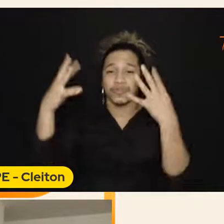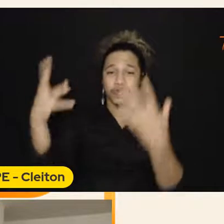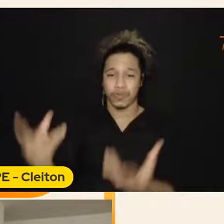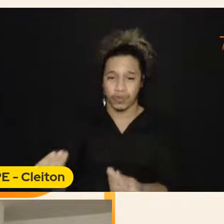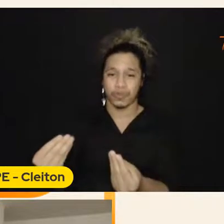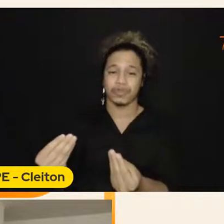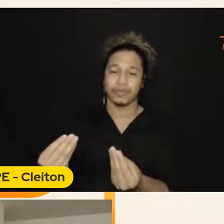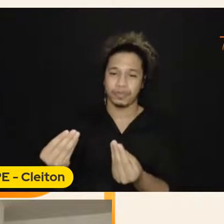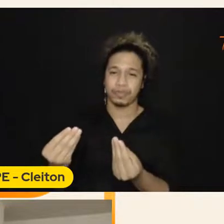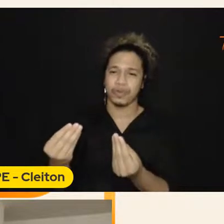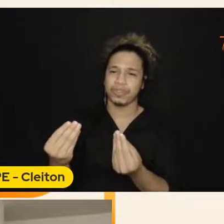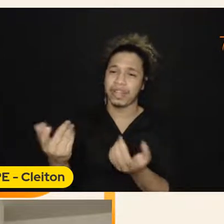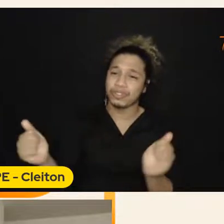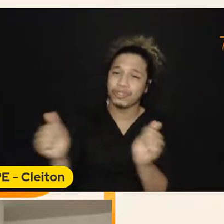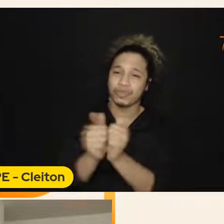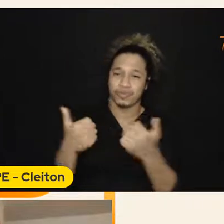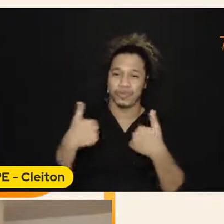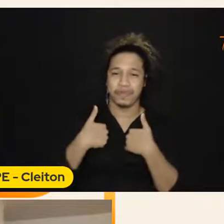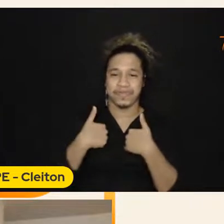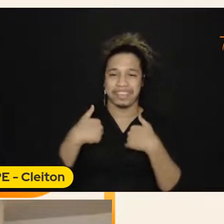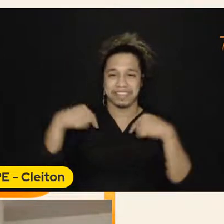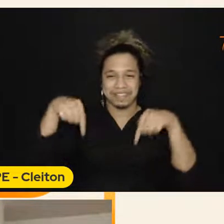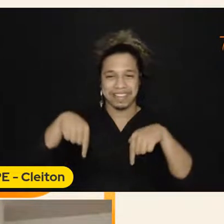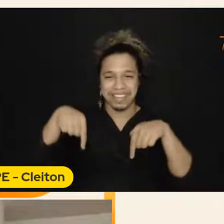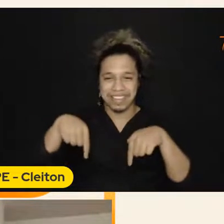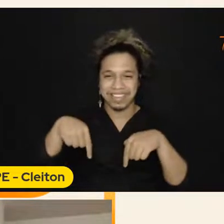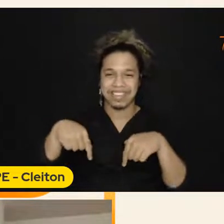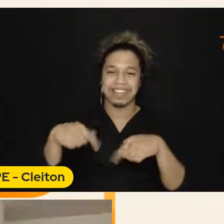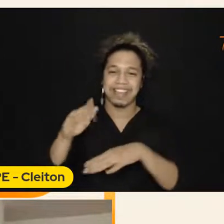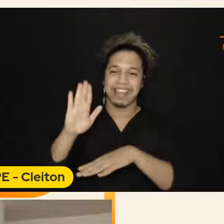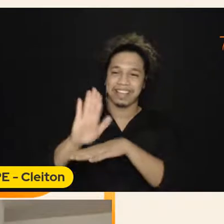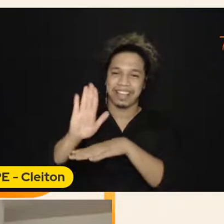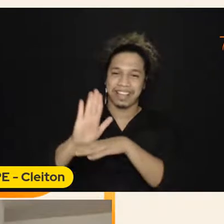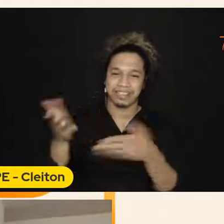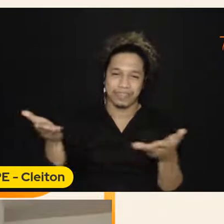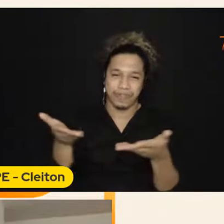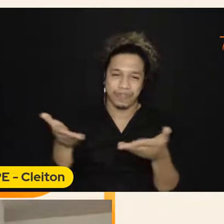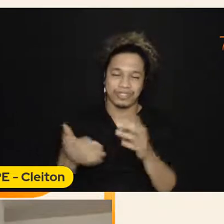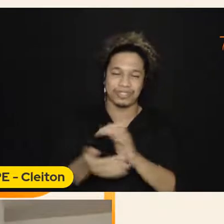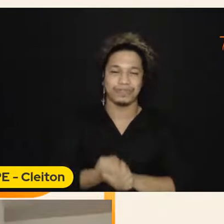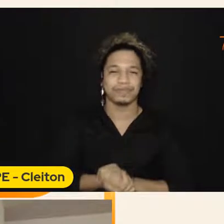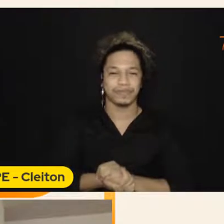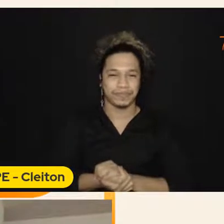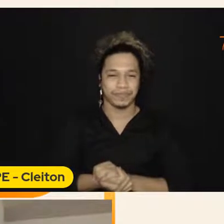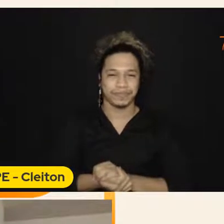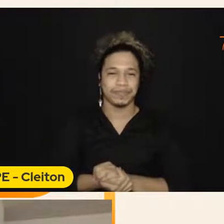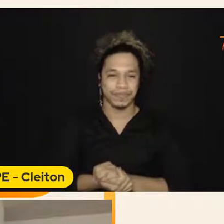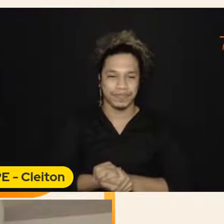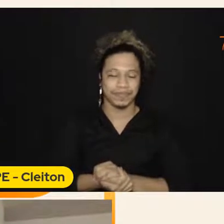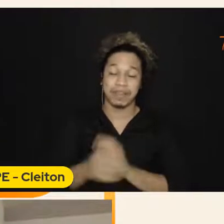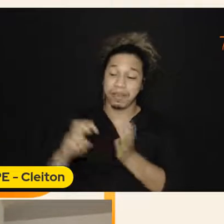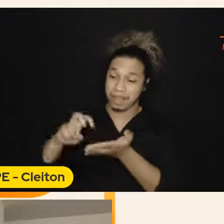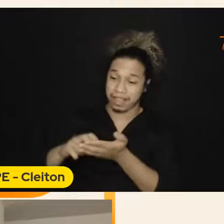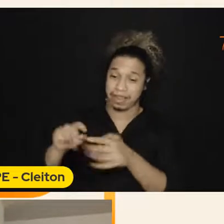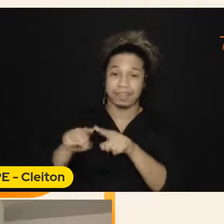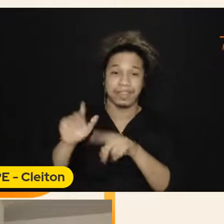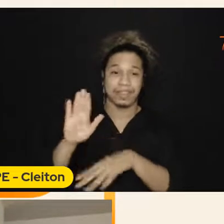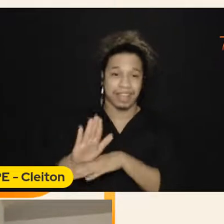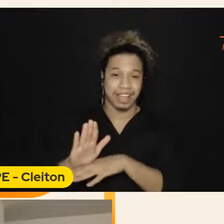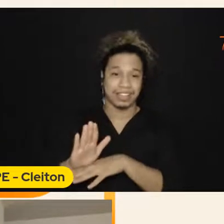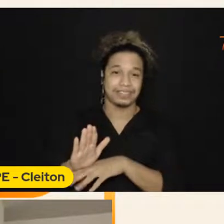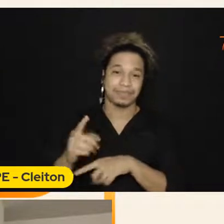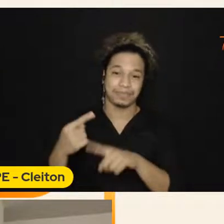co-being with me in this morning afternoon. Yes, morning afternoon, yes. Yeah, morning